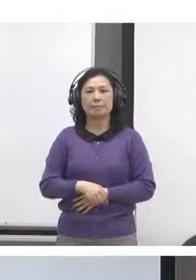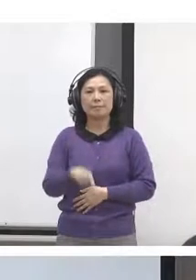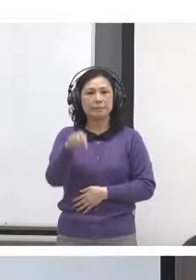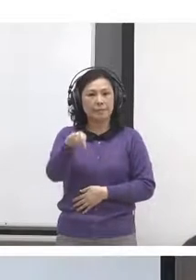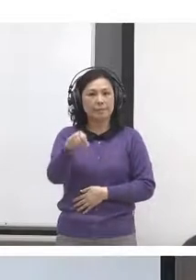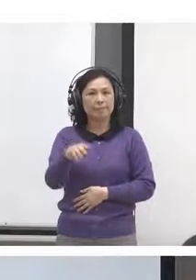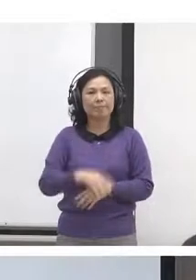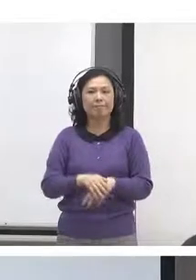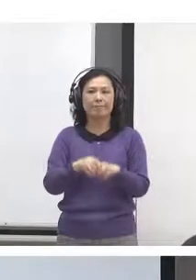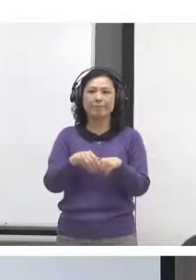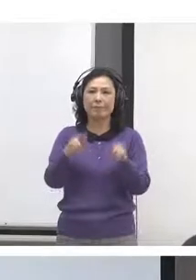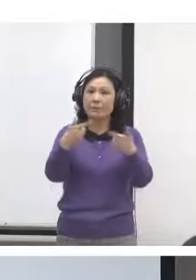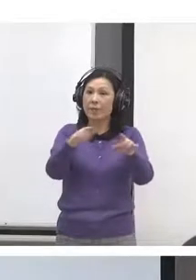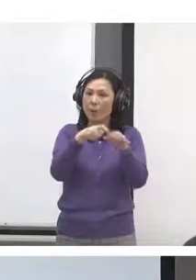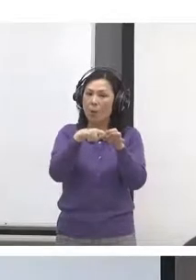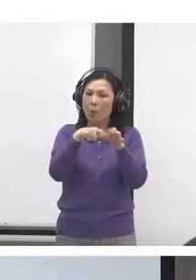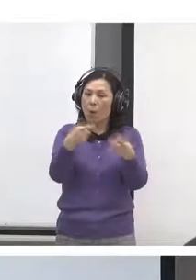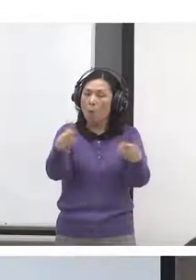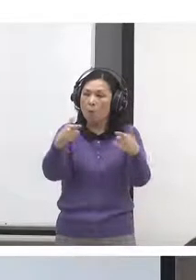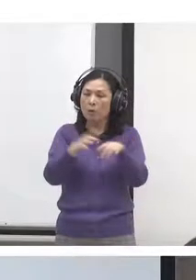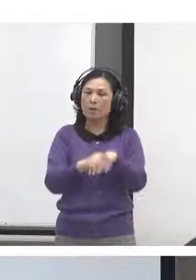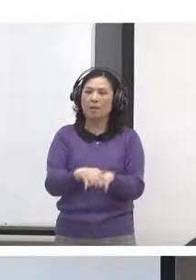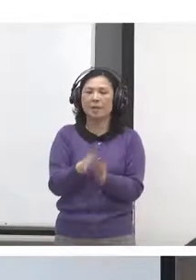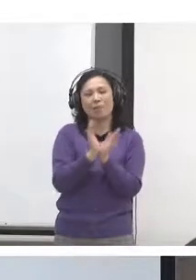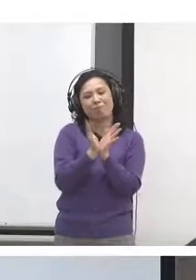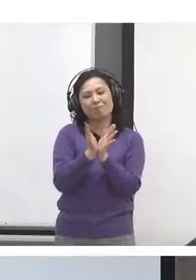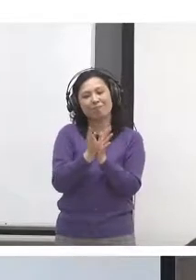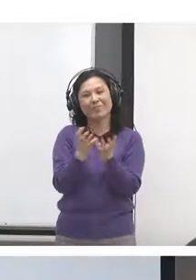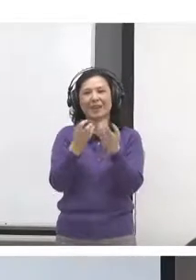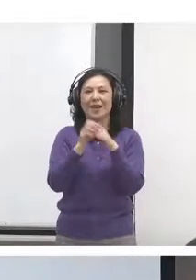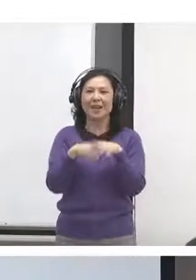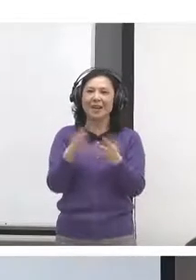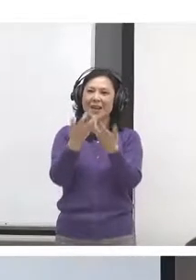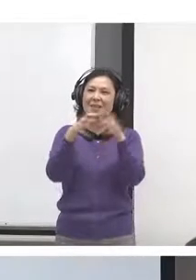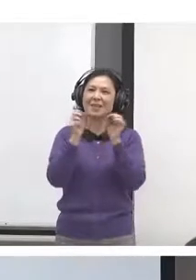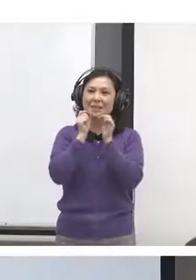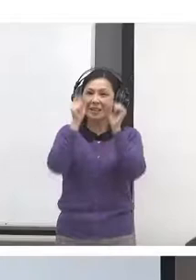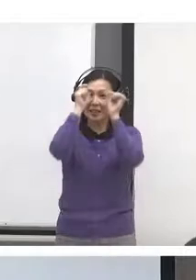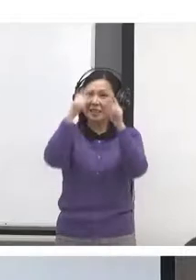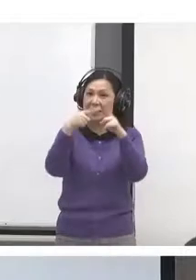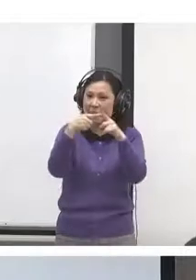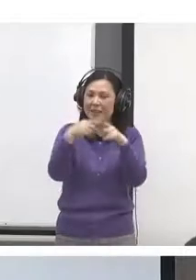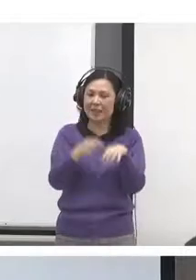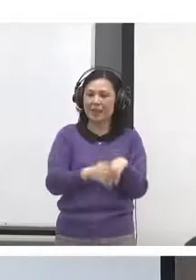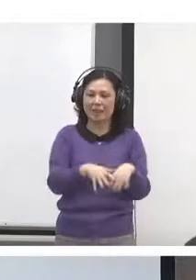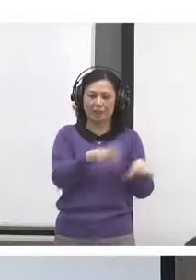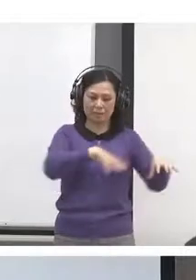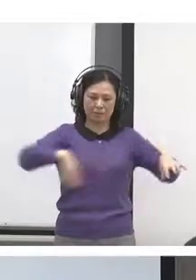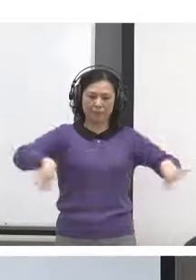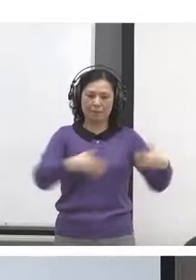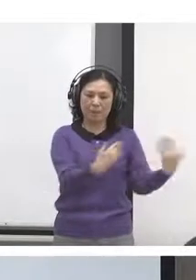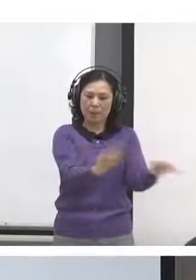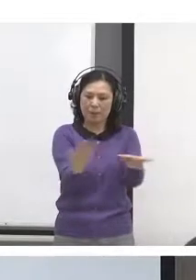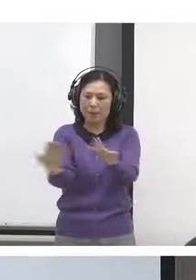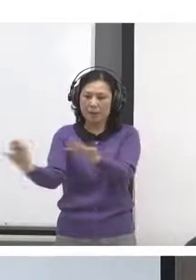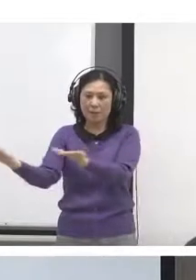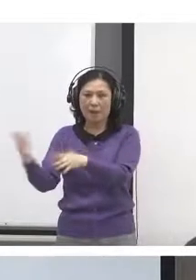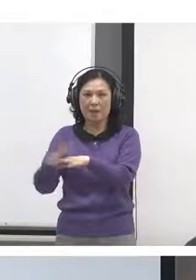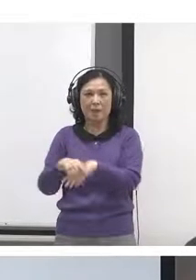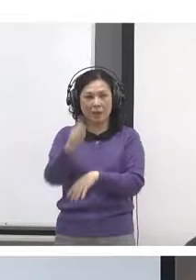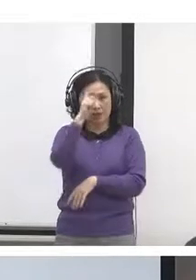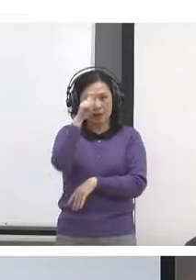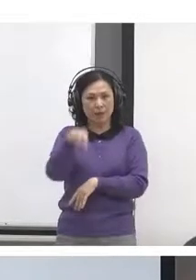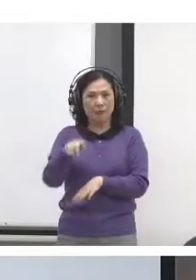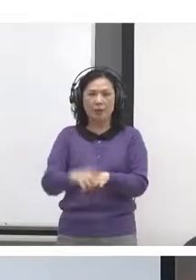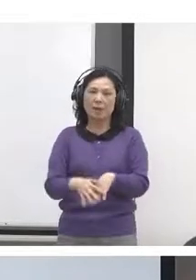service, Chalmers, to regional authorities and aims to help people experiencing homeless or other precarious situations to